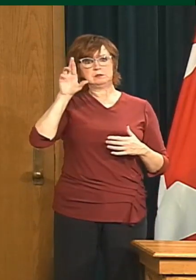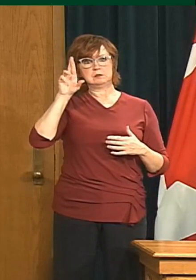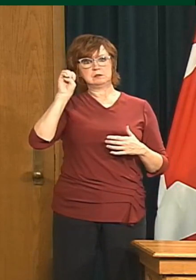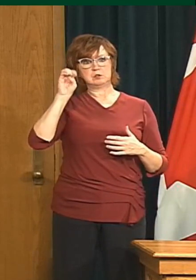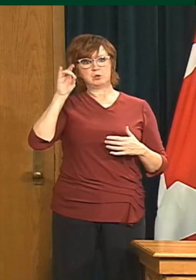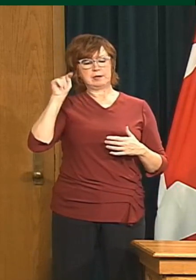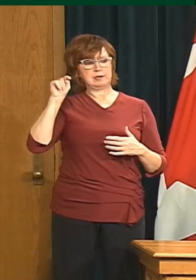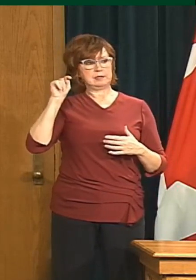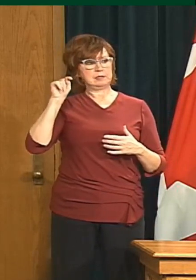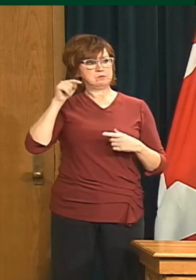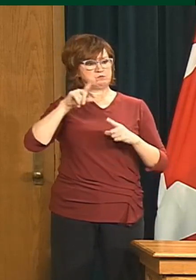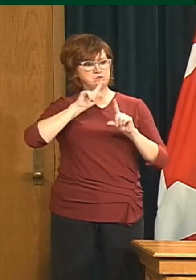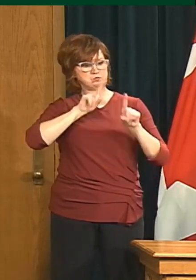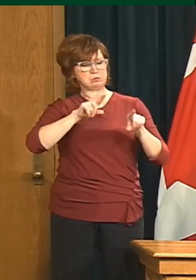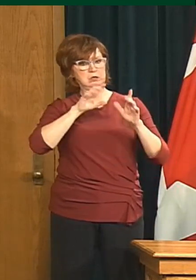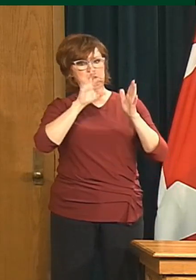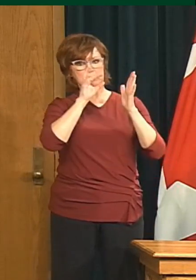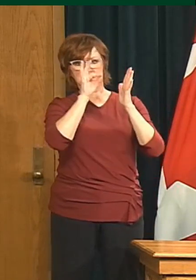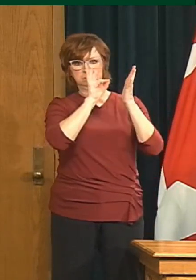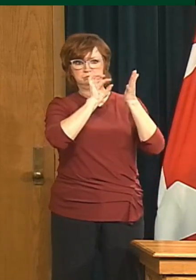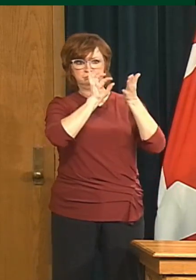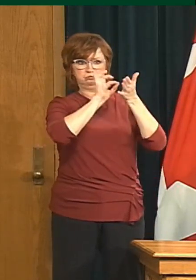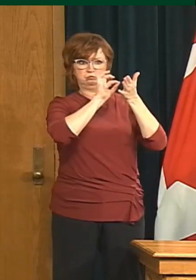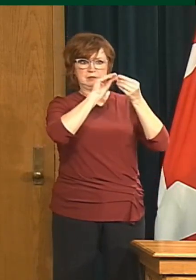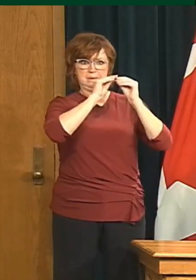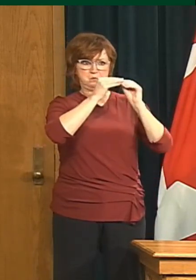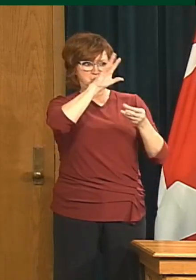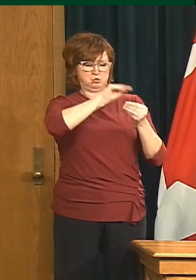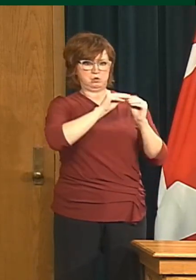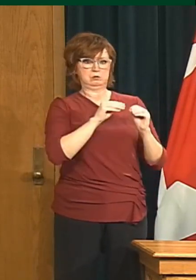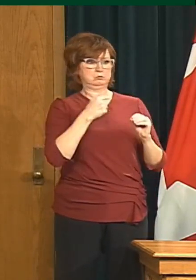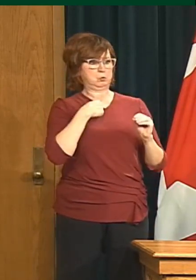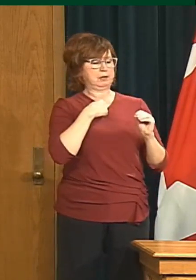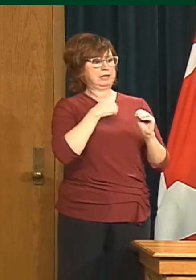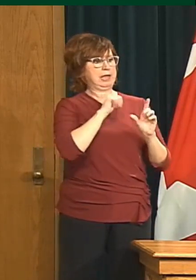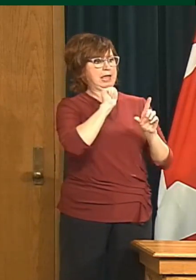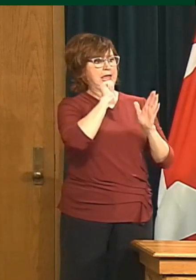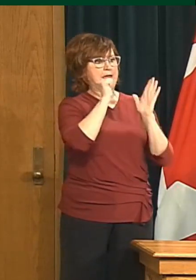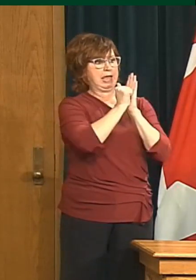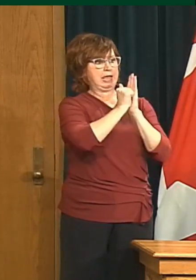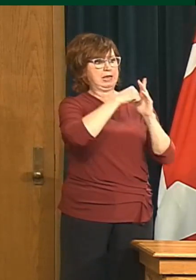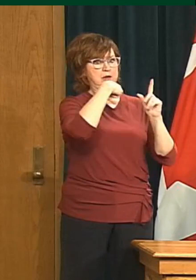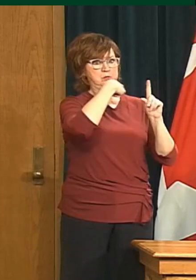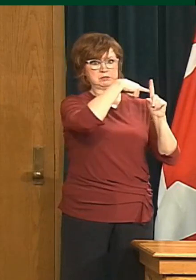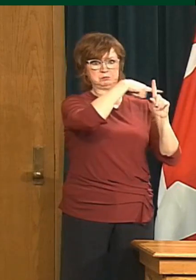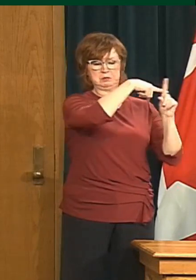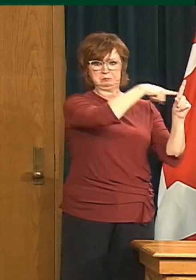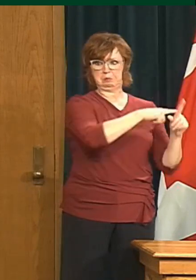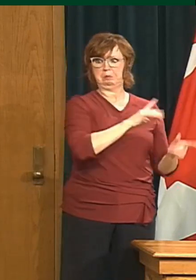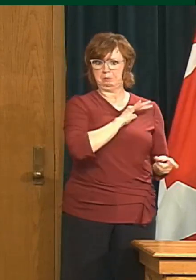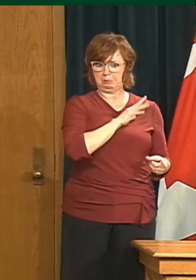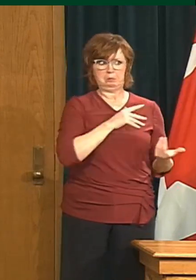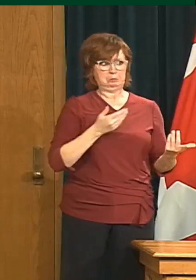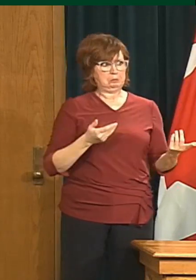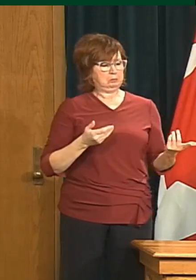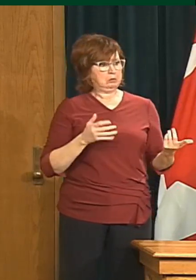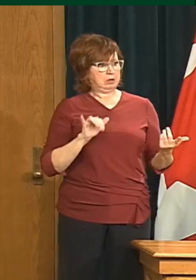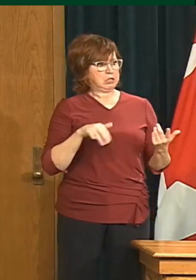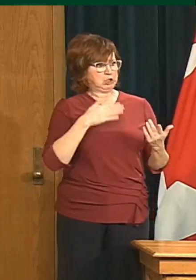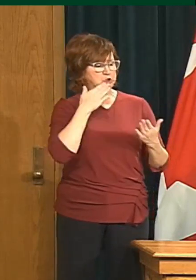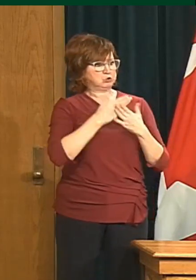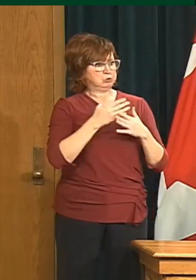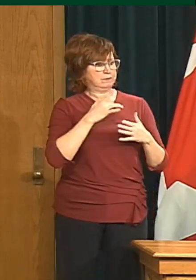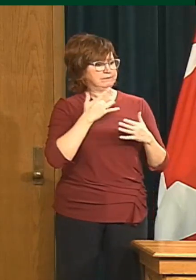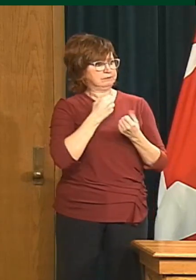GDP ratio, the liquidity level that we had, as well as the structure of our